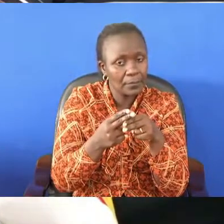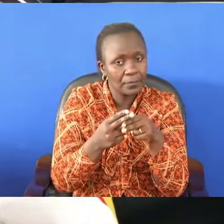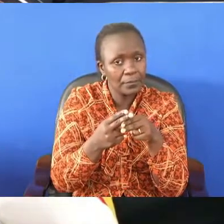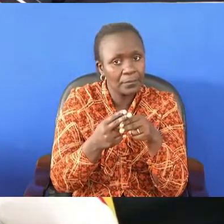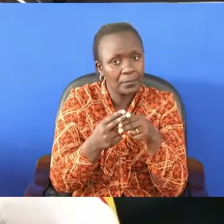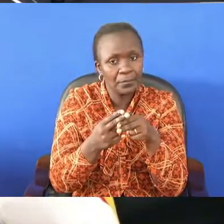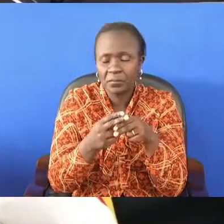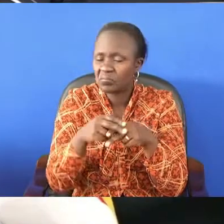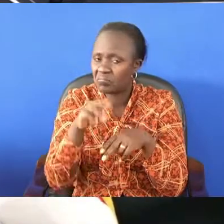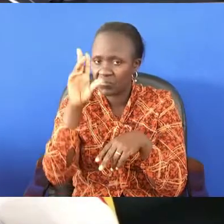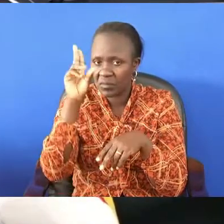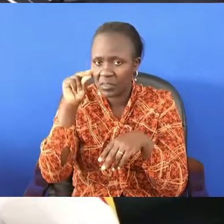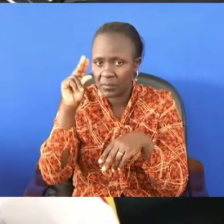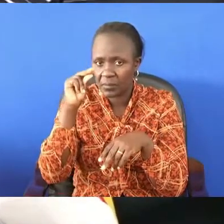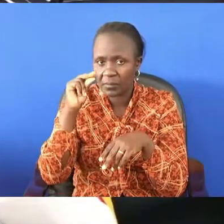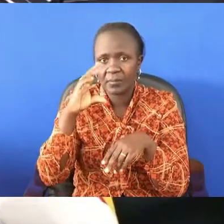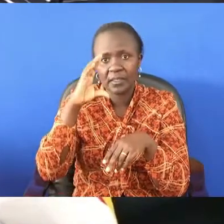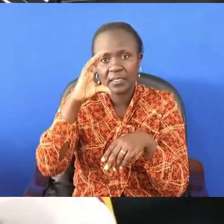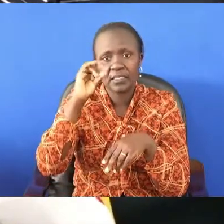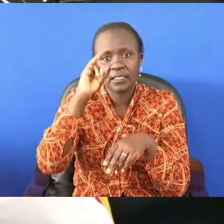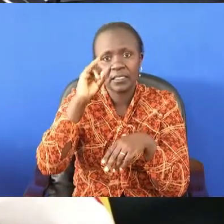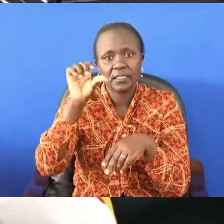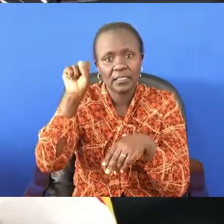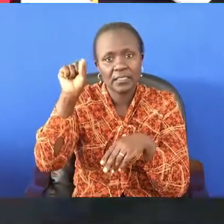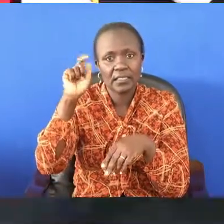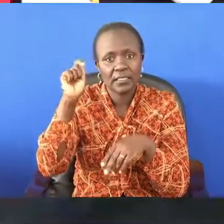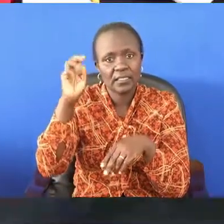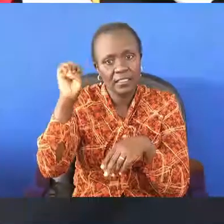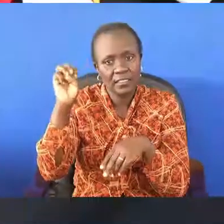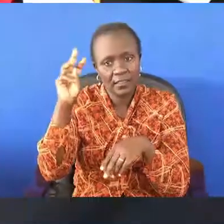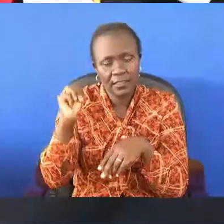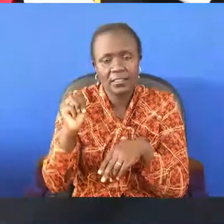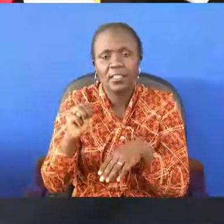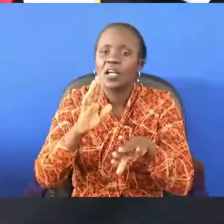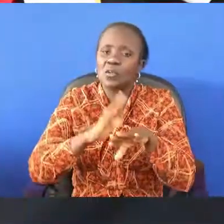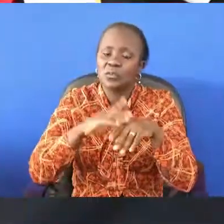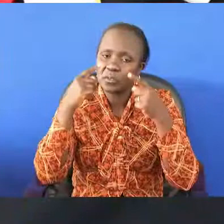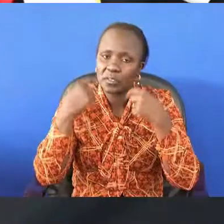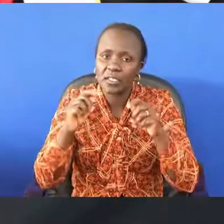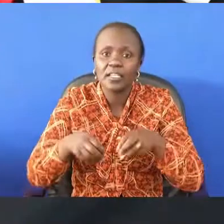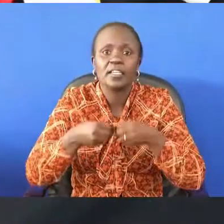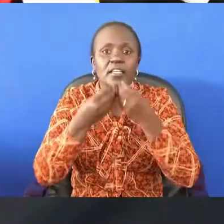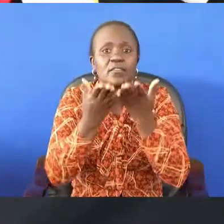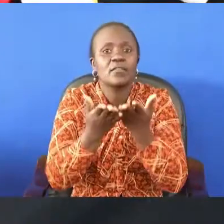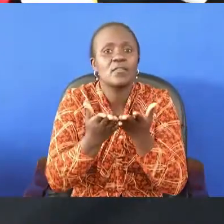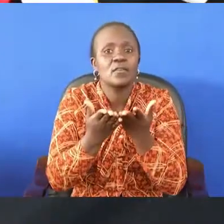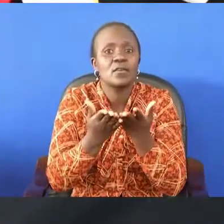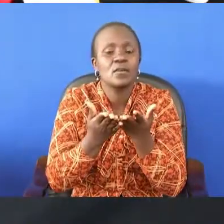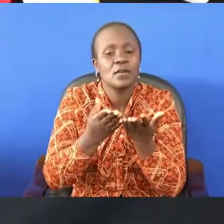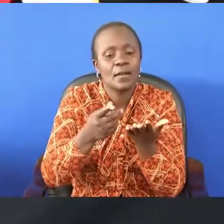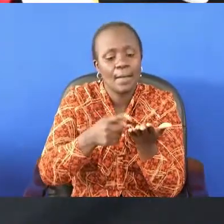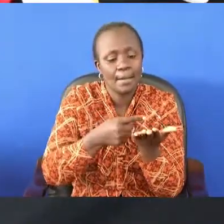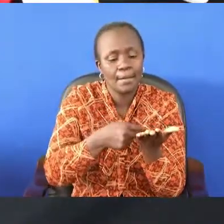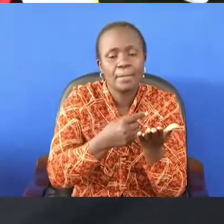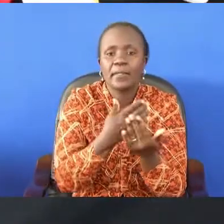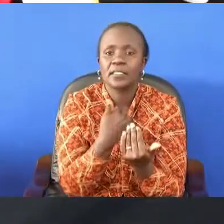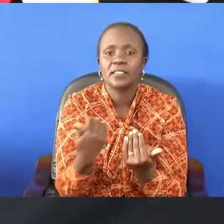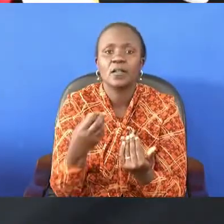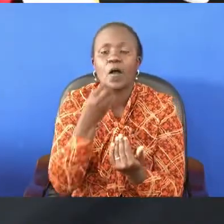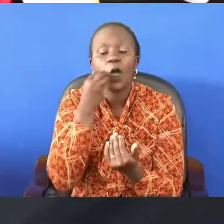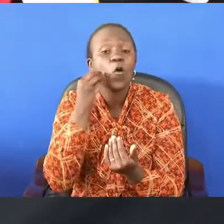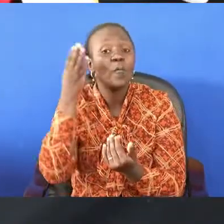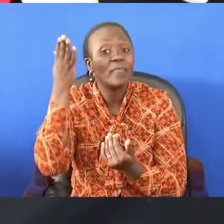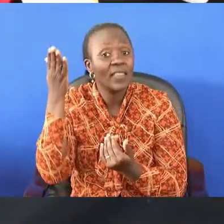Centurion. No, it is cistern. But that is a very good trial. So I'm going to give you some of my points. So children at